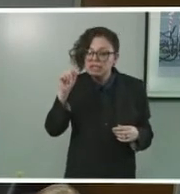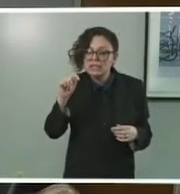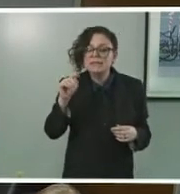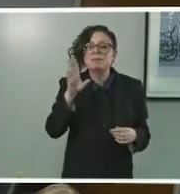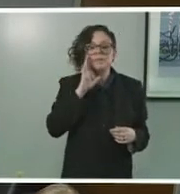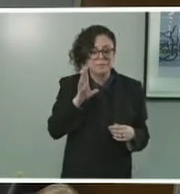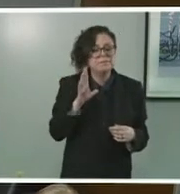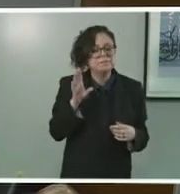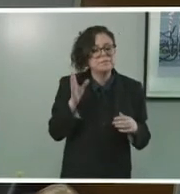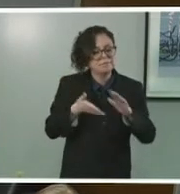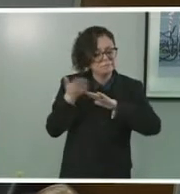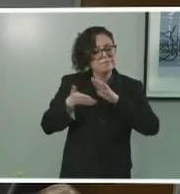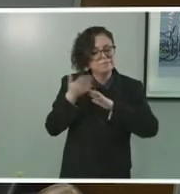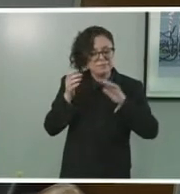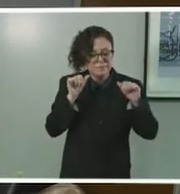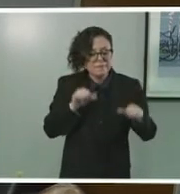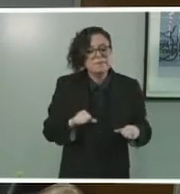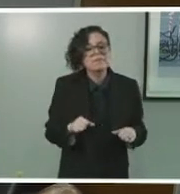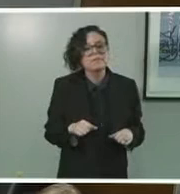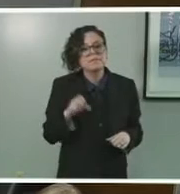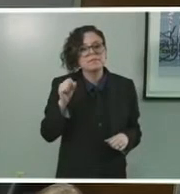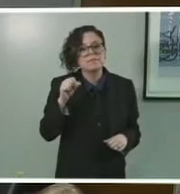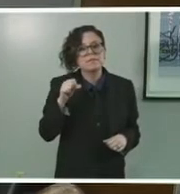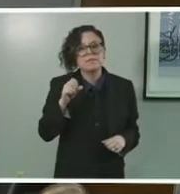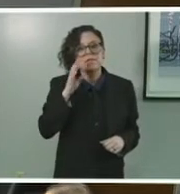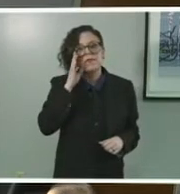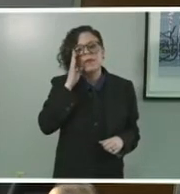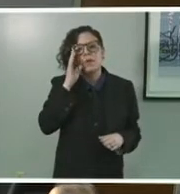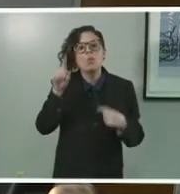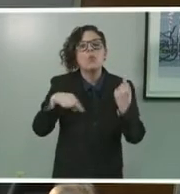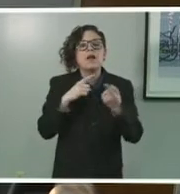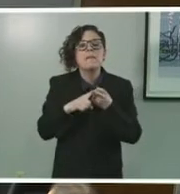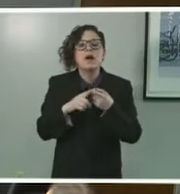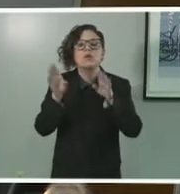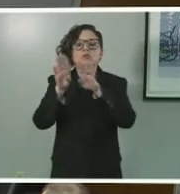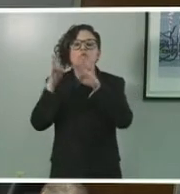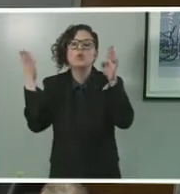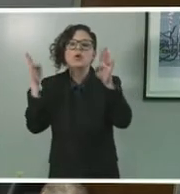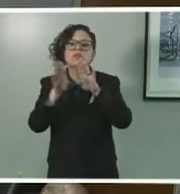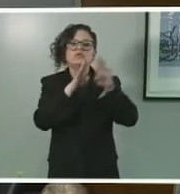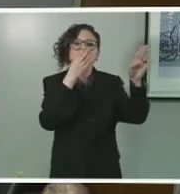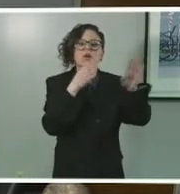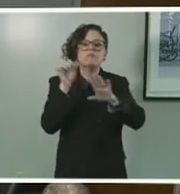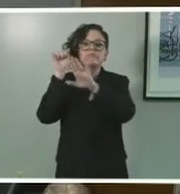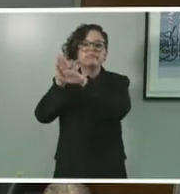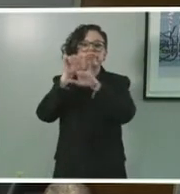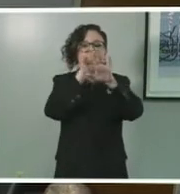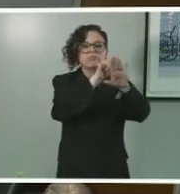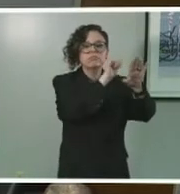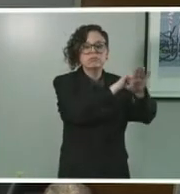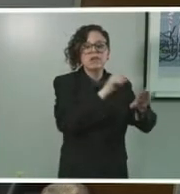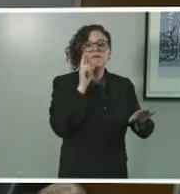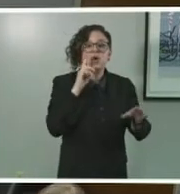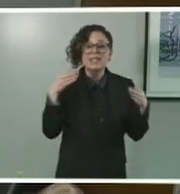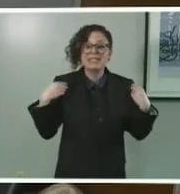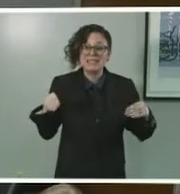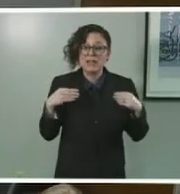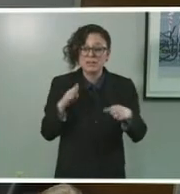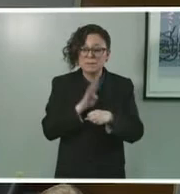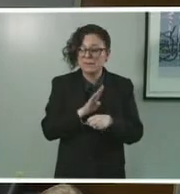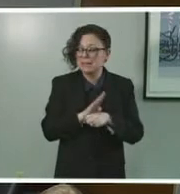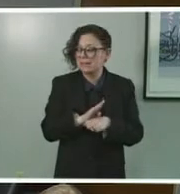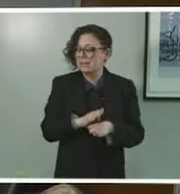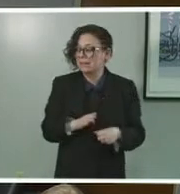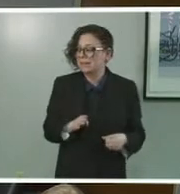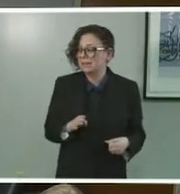Yep. How about soliciting door-to-door for sales business? I can't think